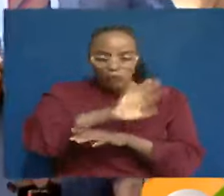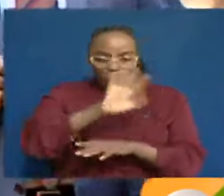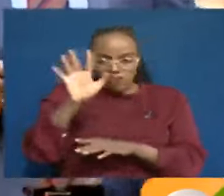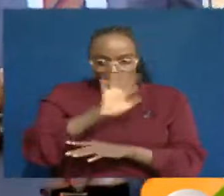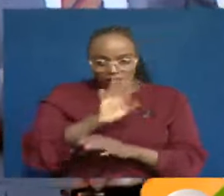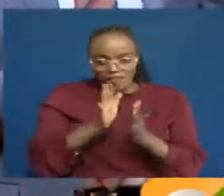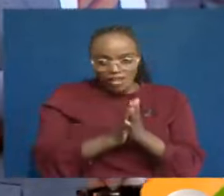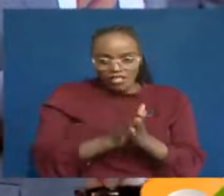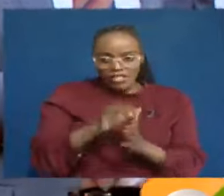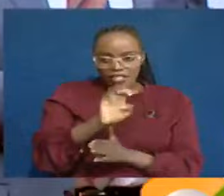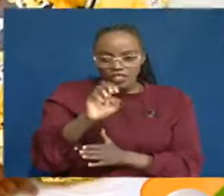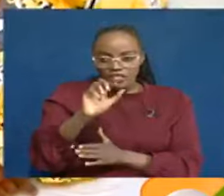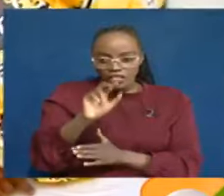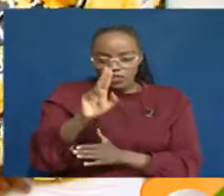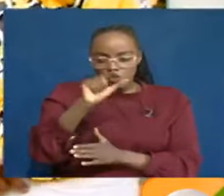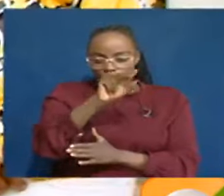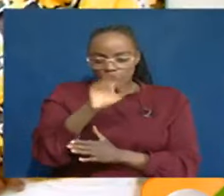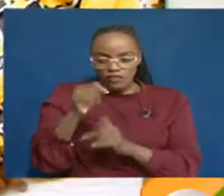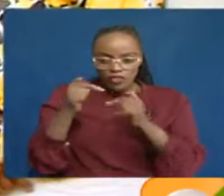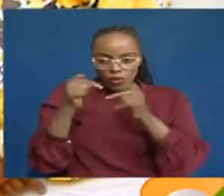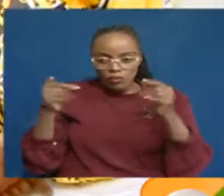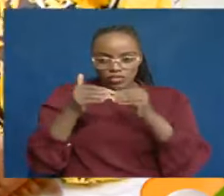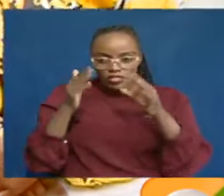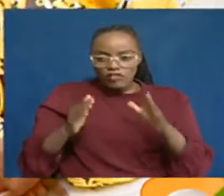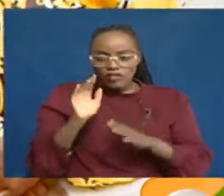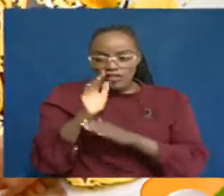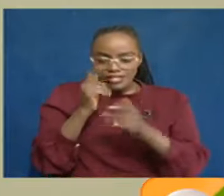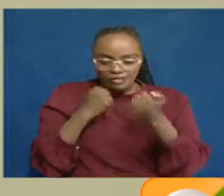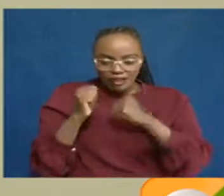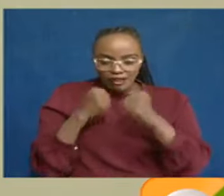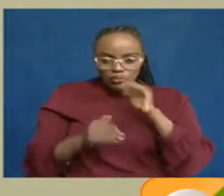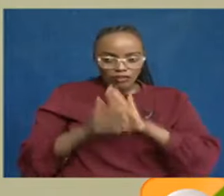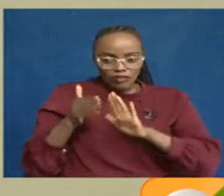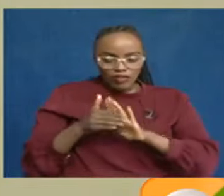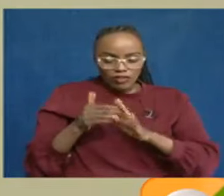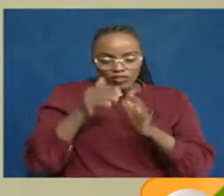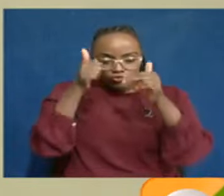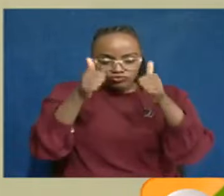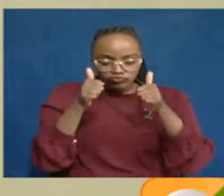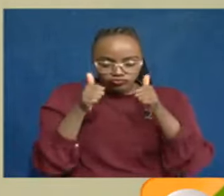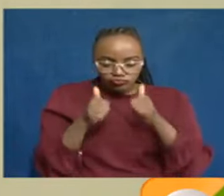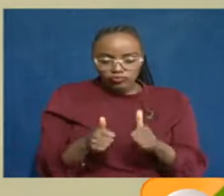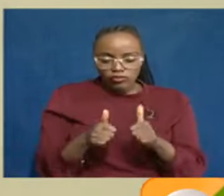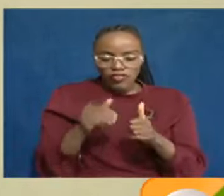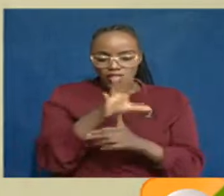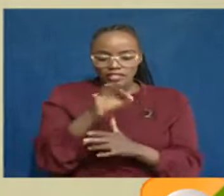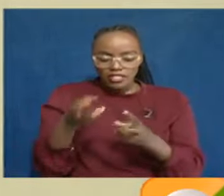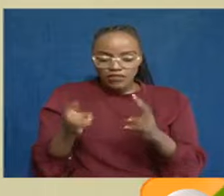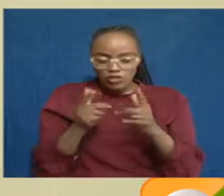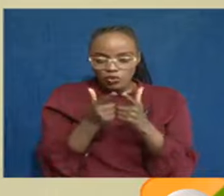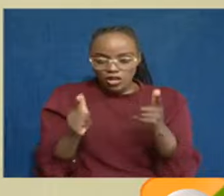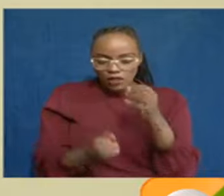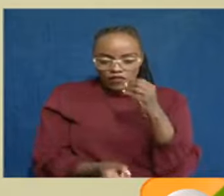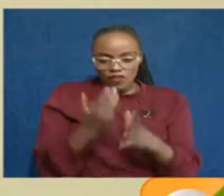Wamalwa of DAP-K Kenya, opposition leaders are demanding the swift gazettement of the selection panel to pave way for the reconstitution of